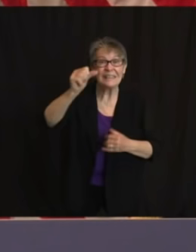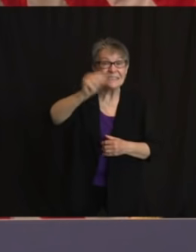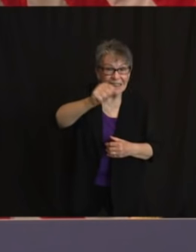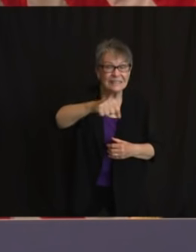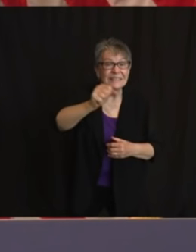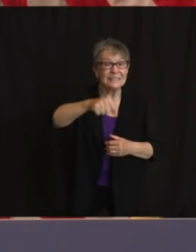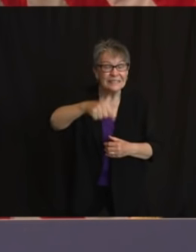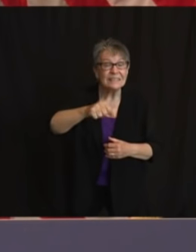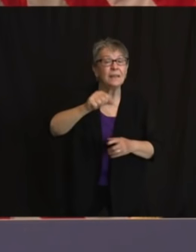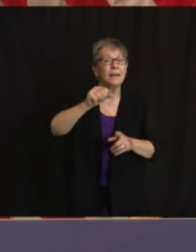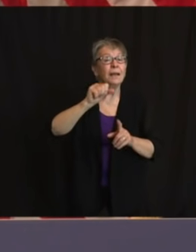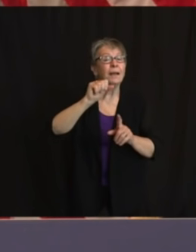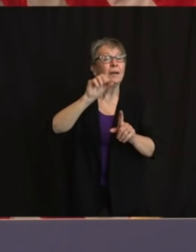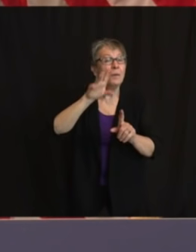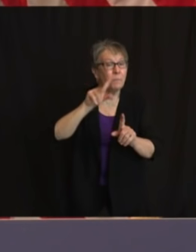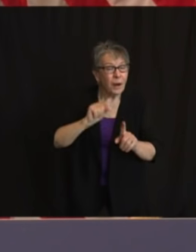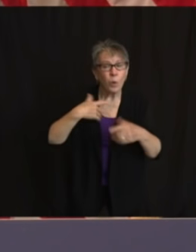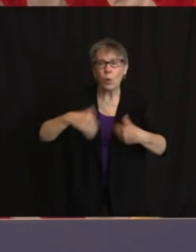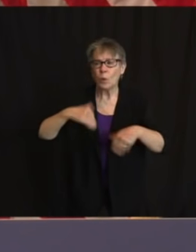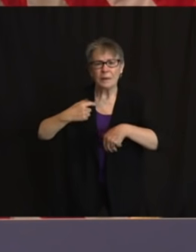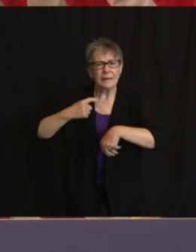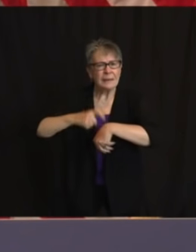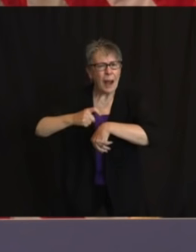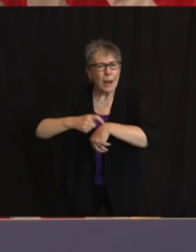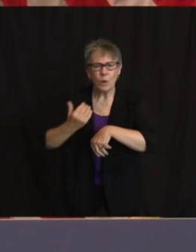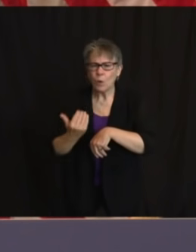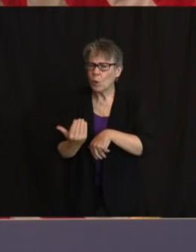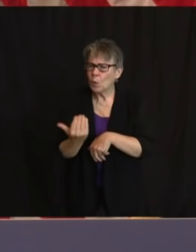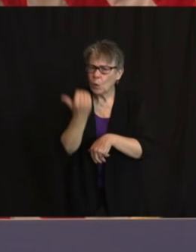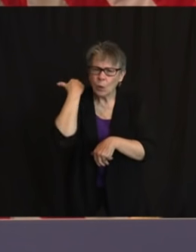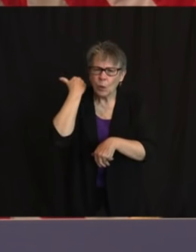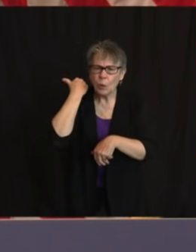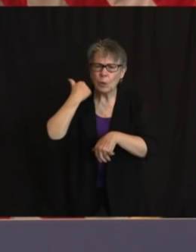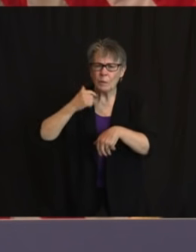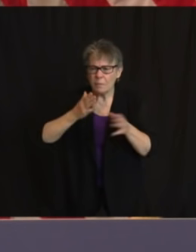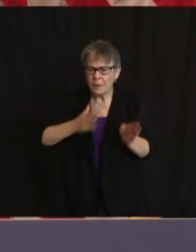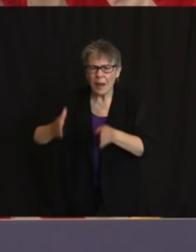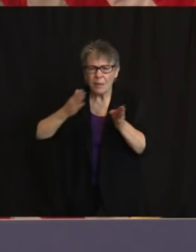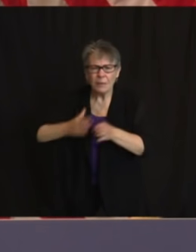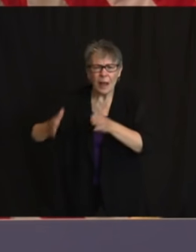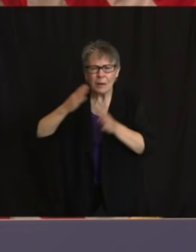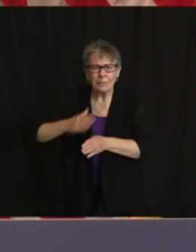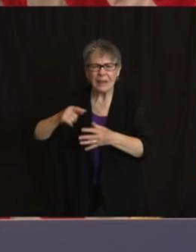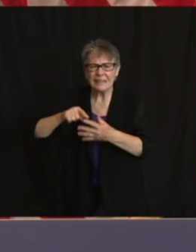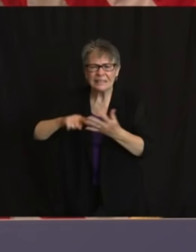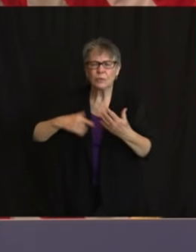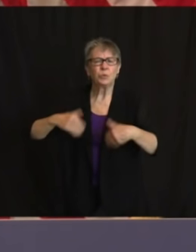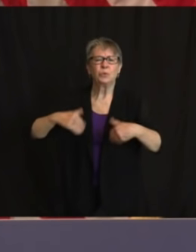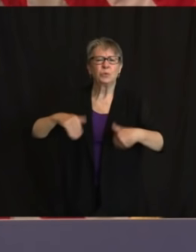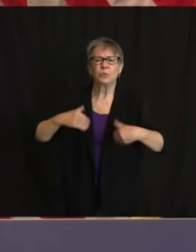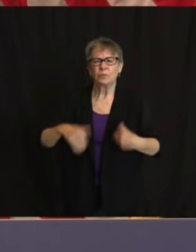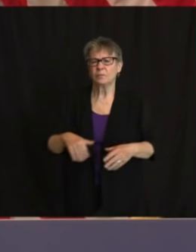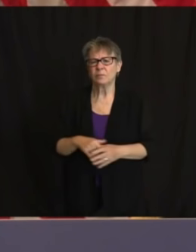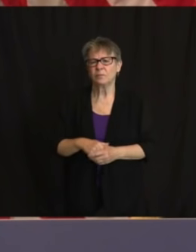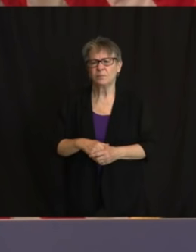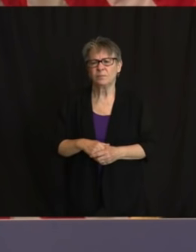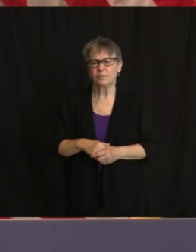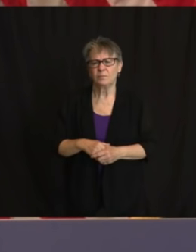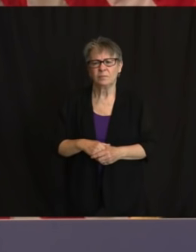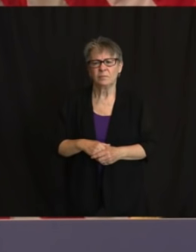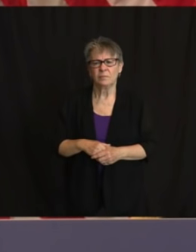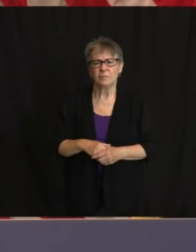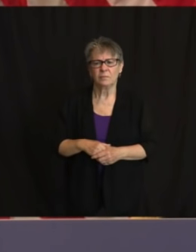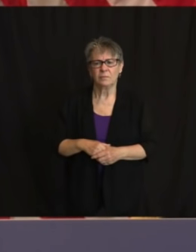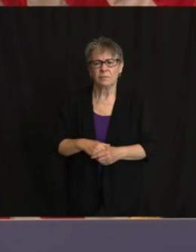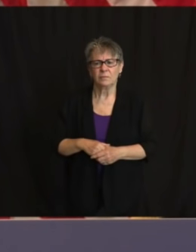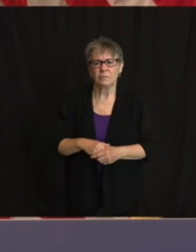now challenge that it was intended for. And then the last category, and there are only a couple, but and I don't make light of this, we just don't have the money.